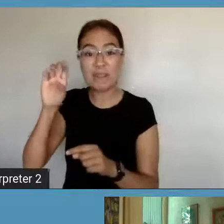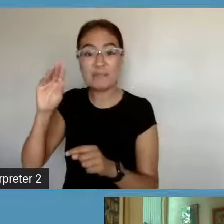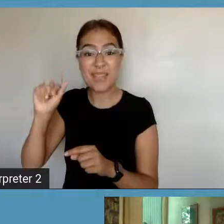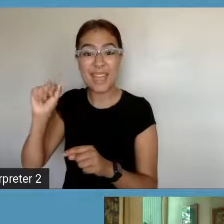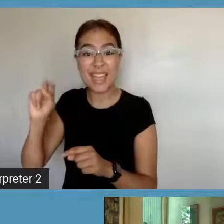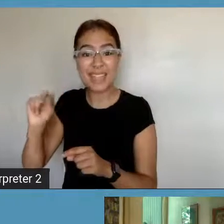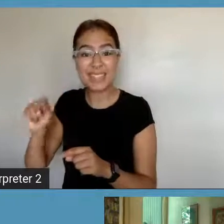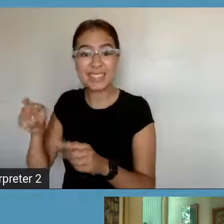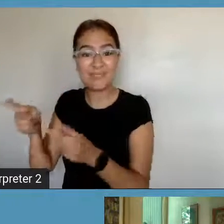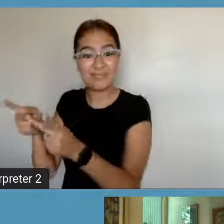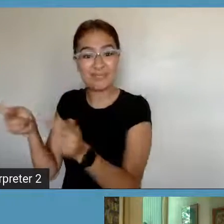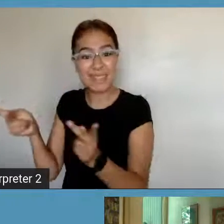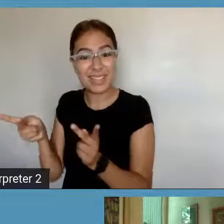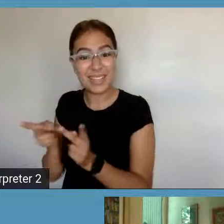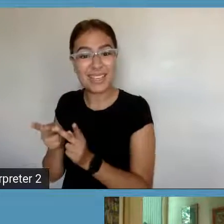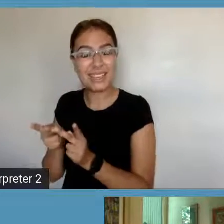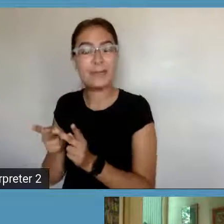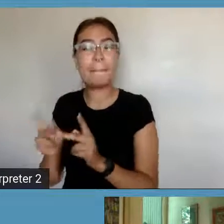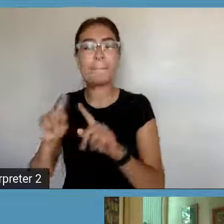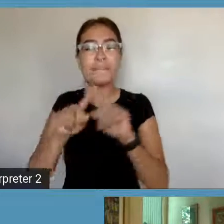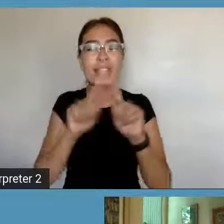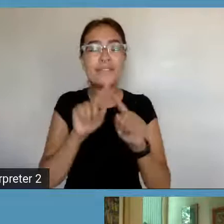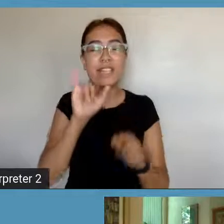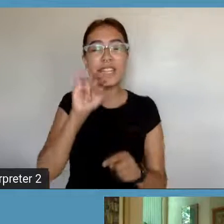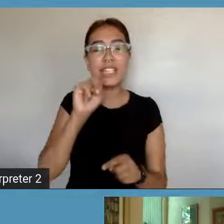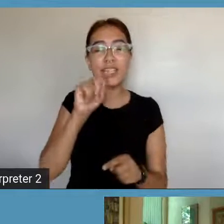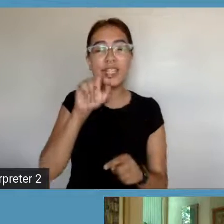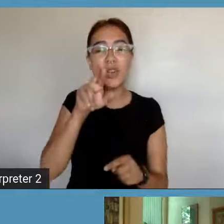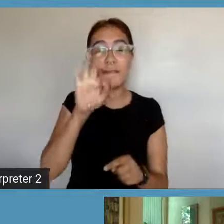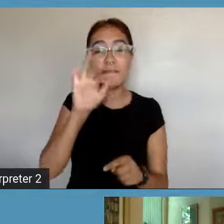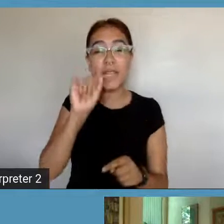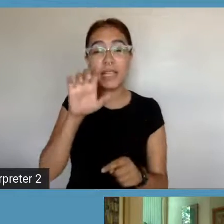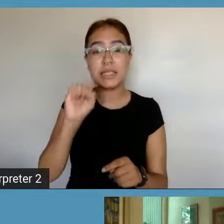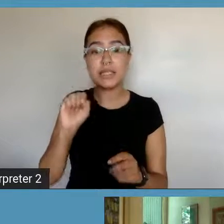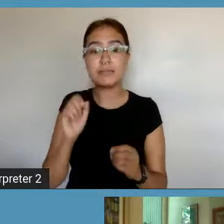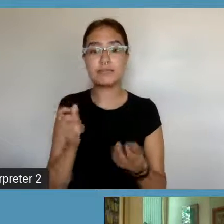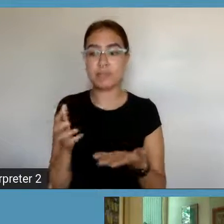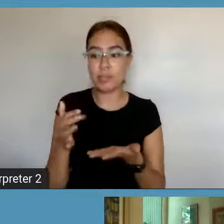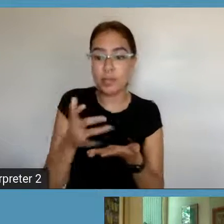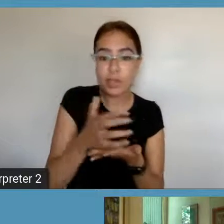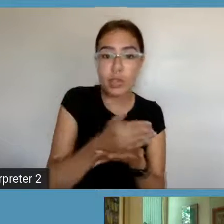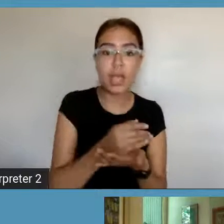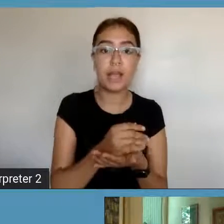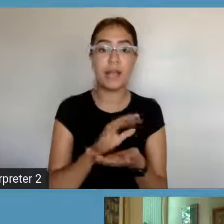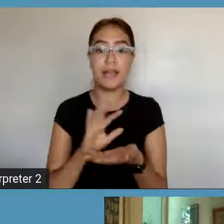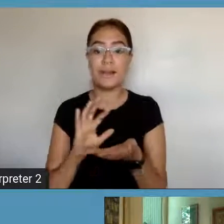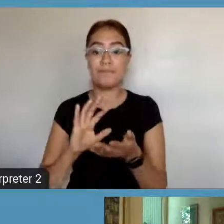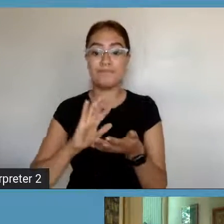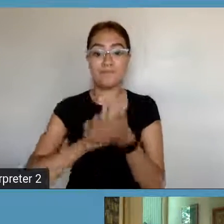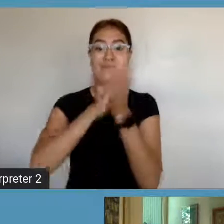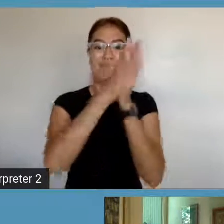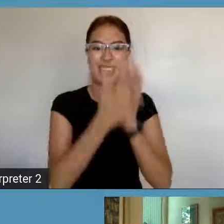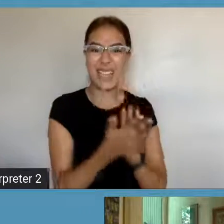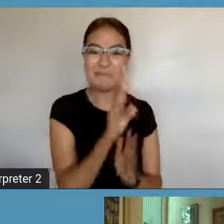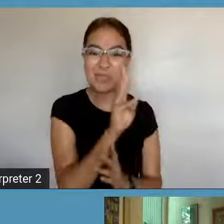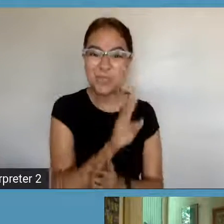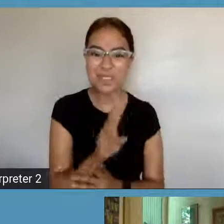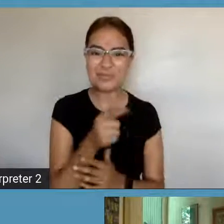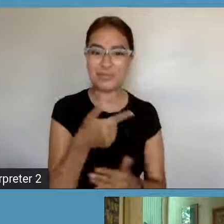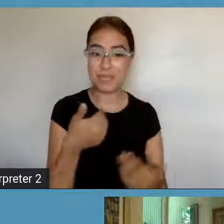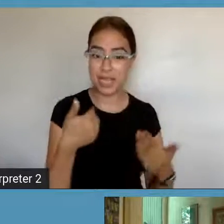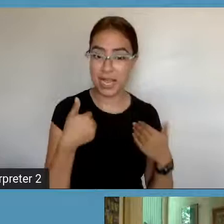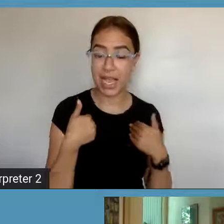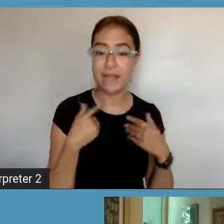history, and all of these interfaces can combine into a website where you have an offering of all these